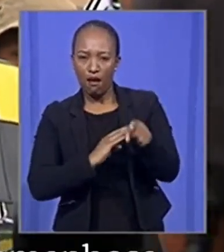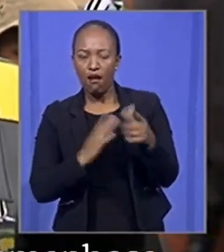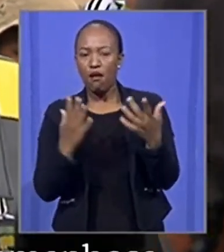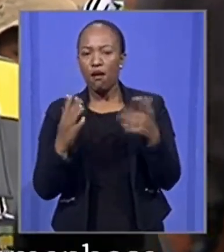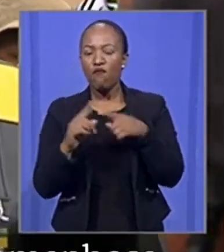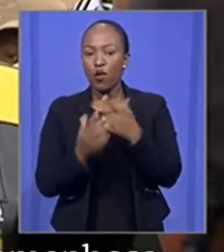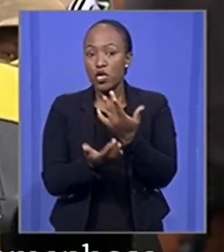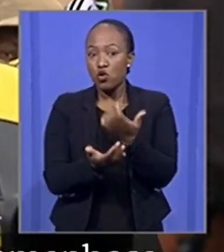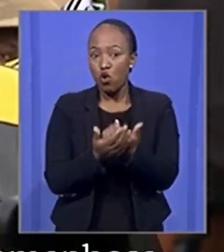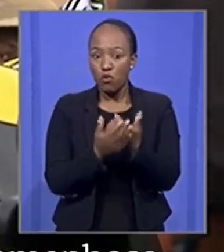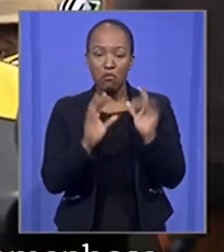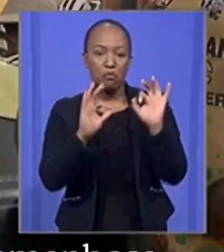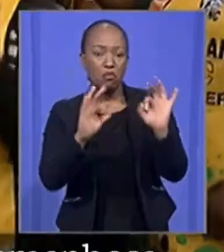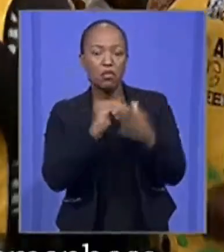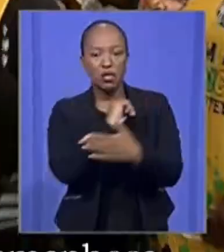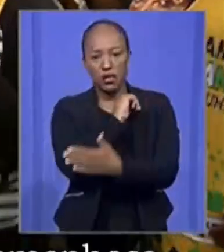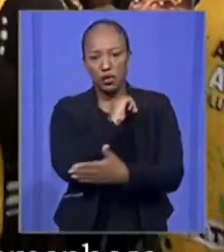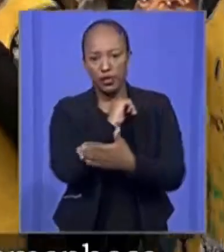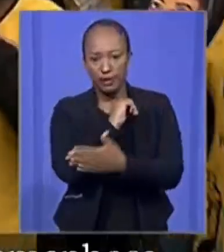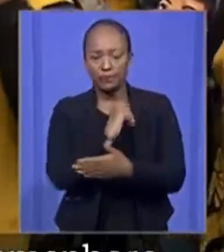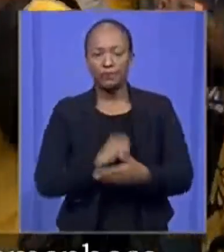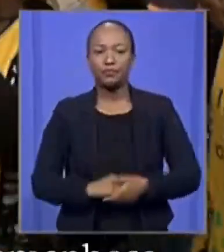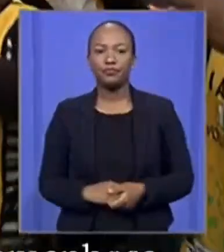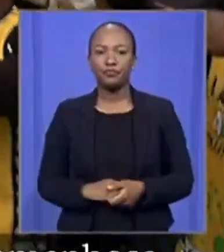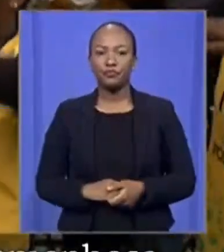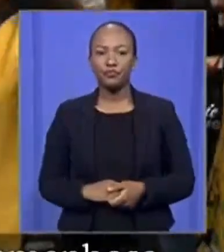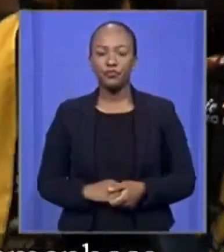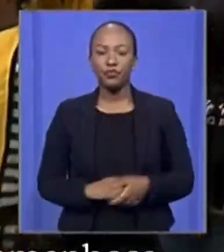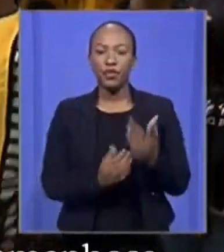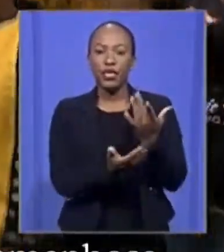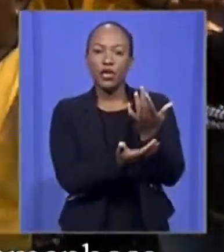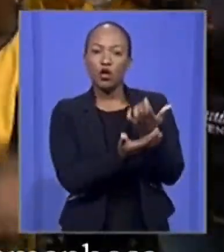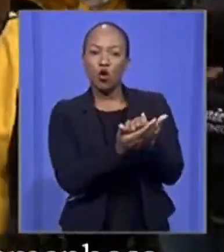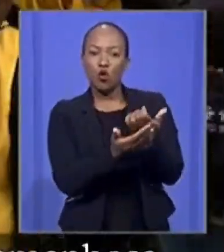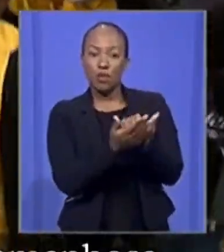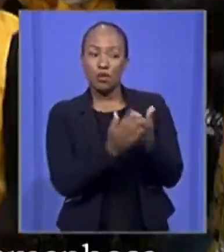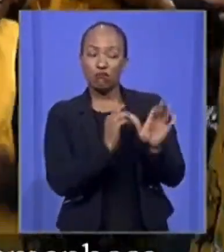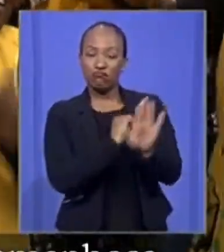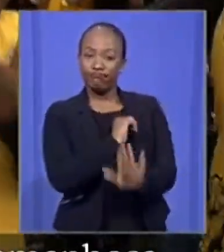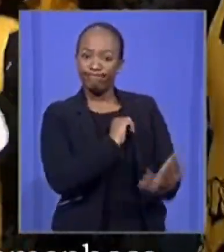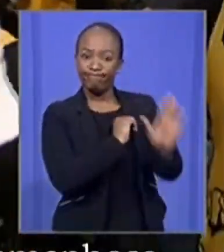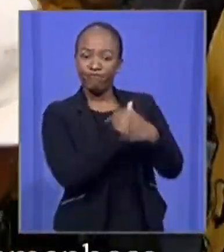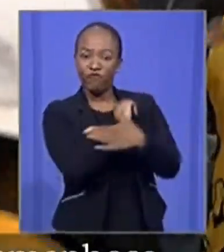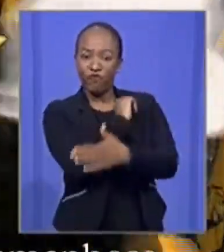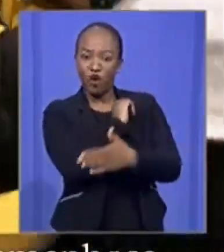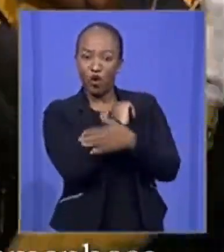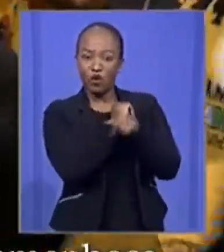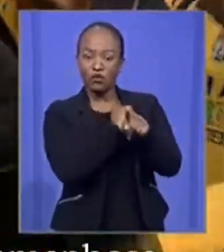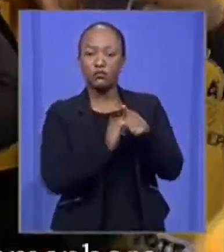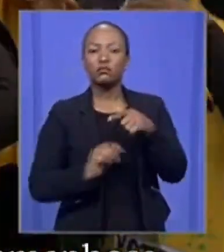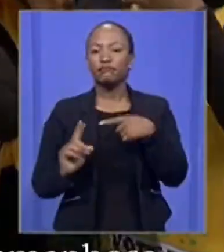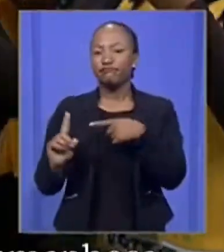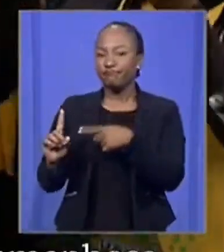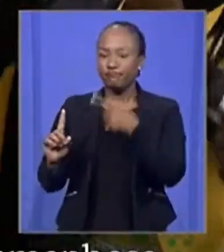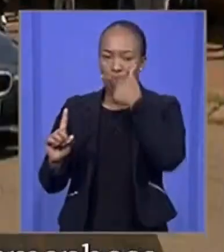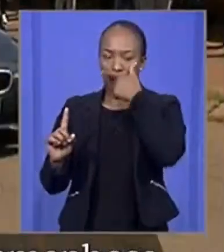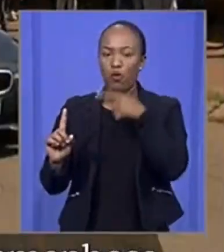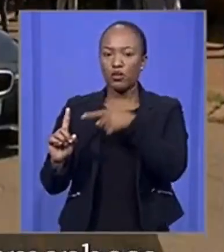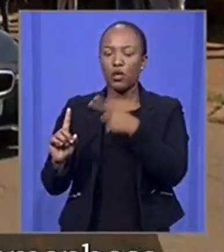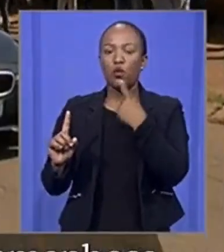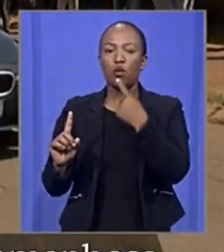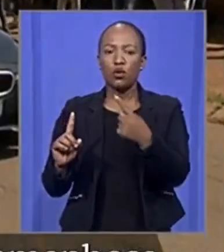the economy and the country. Ati ho tsa economy ya naha, Ramaphosa o netefaditse a netefaletsa batsitedi